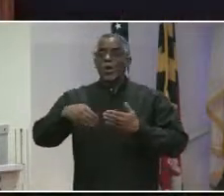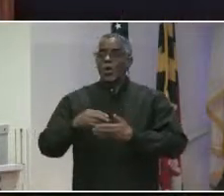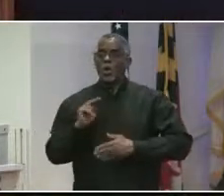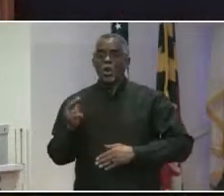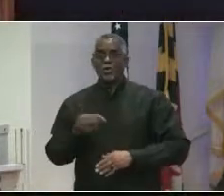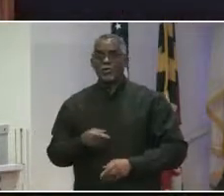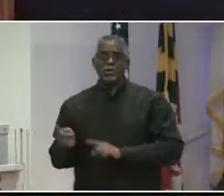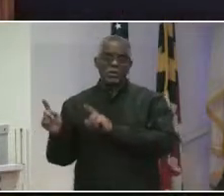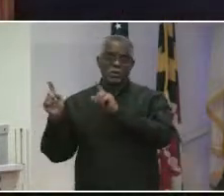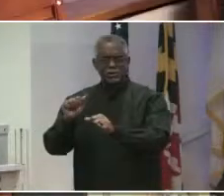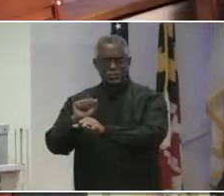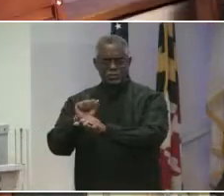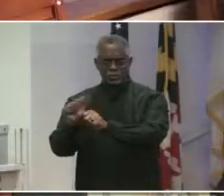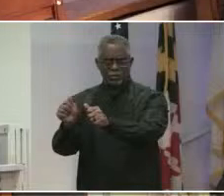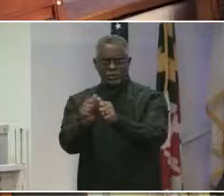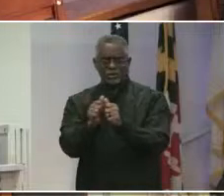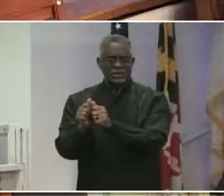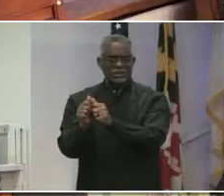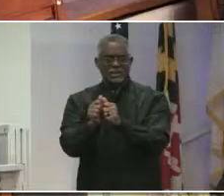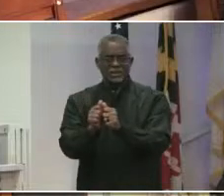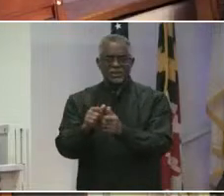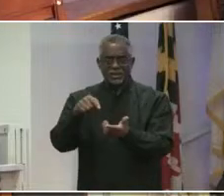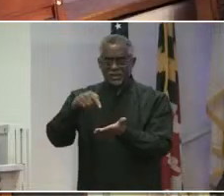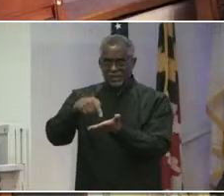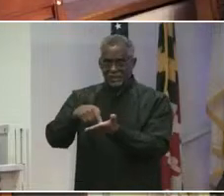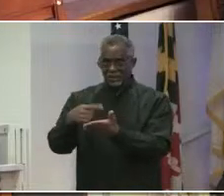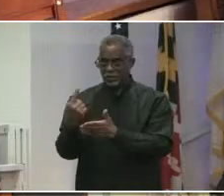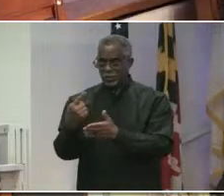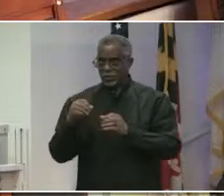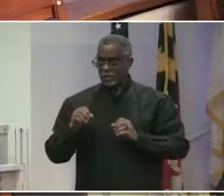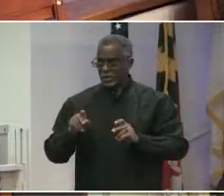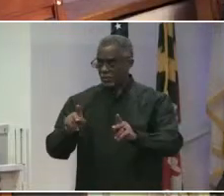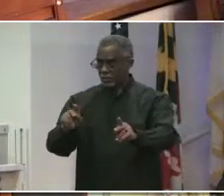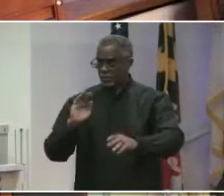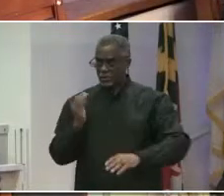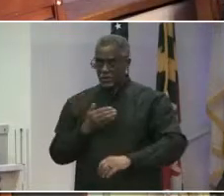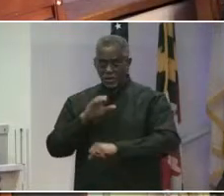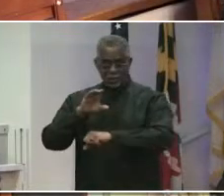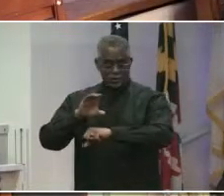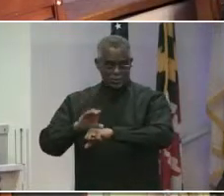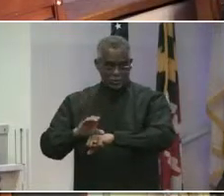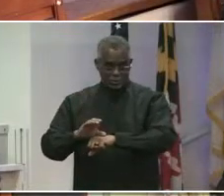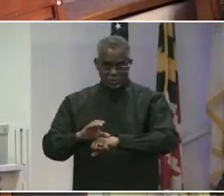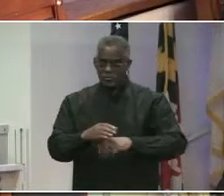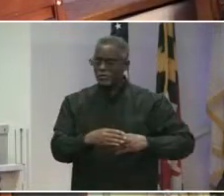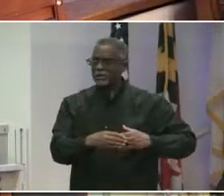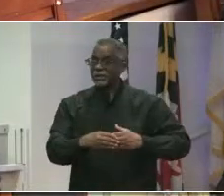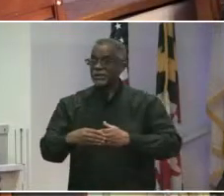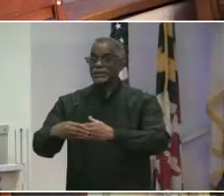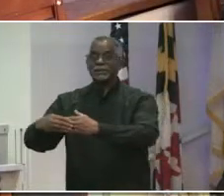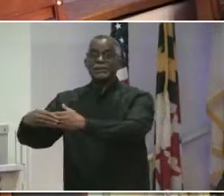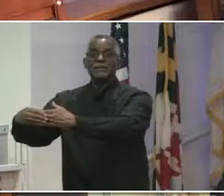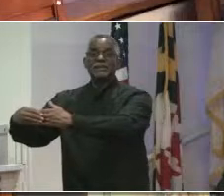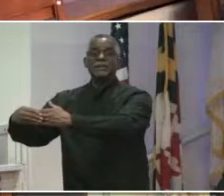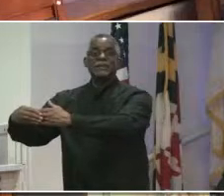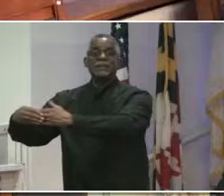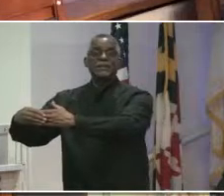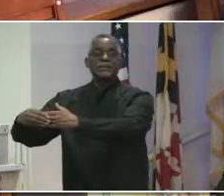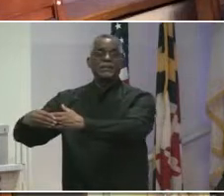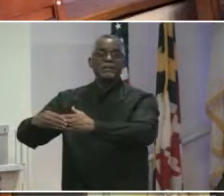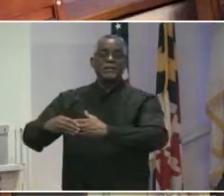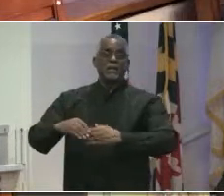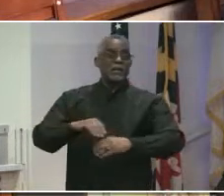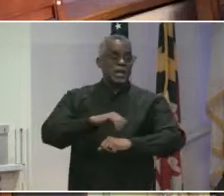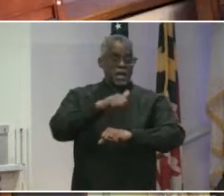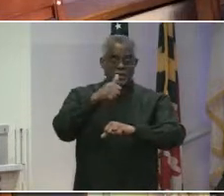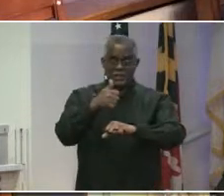of us go out to the garden. One chance that Greater Mount Nebo is taking the lead. Everybody set up at that conference at